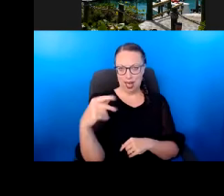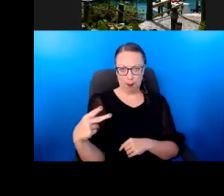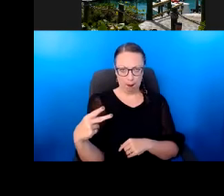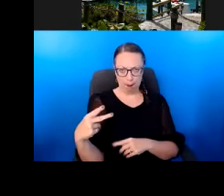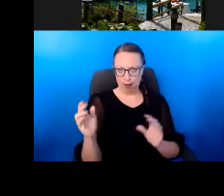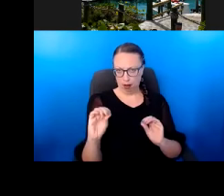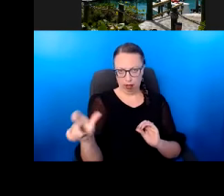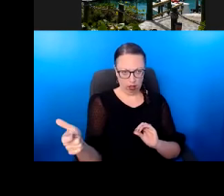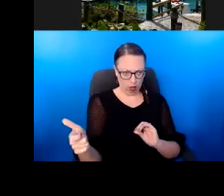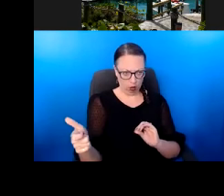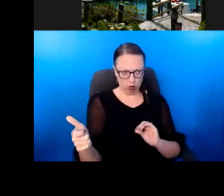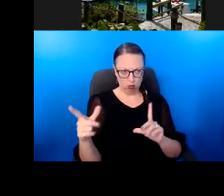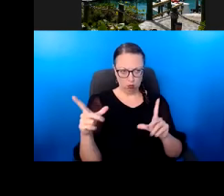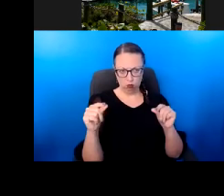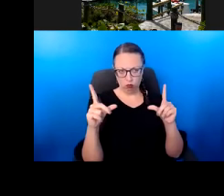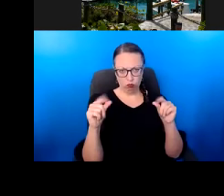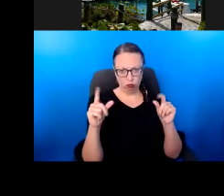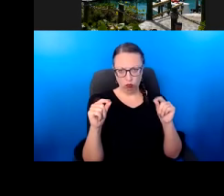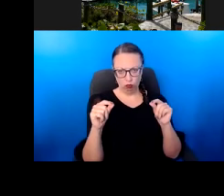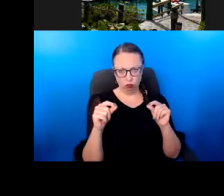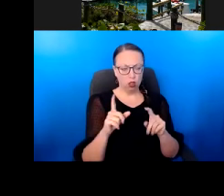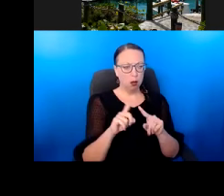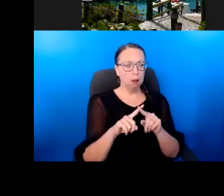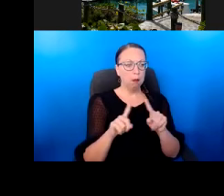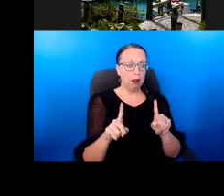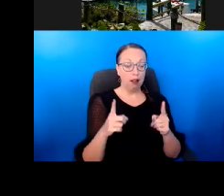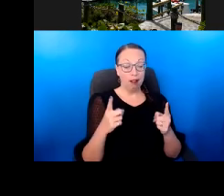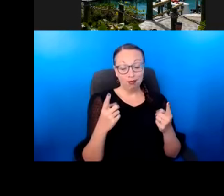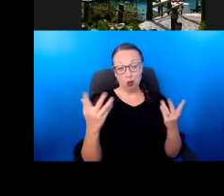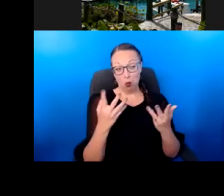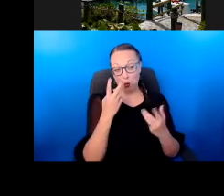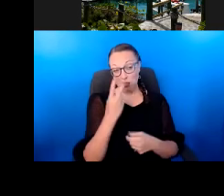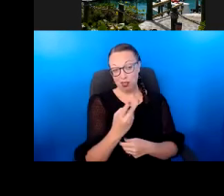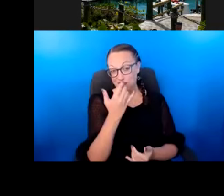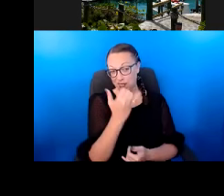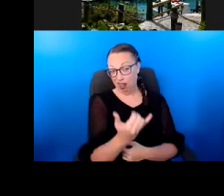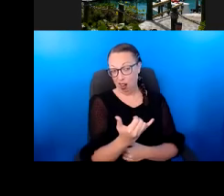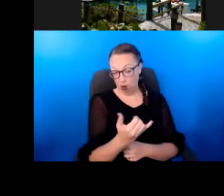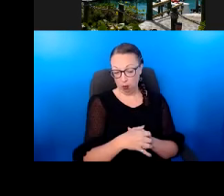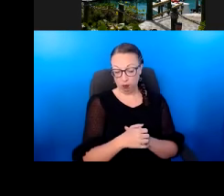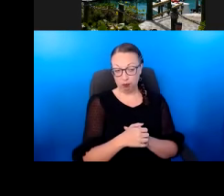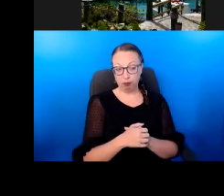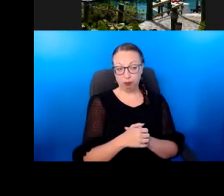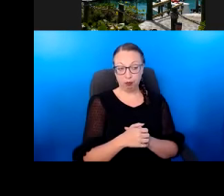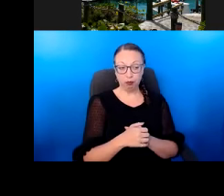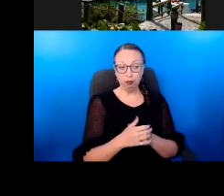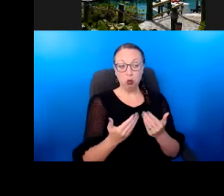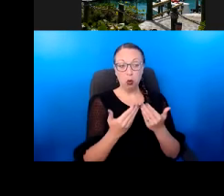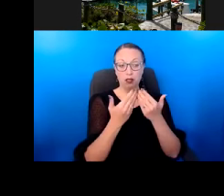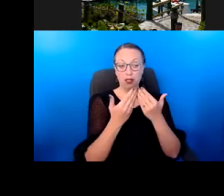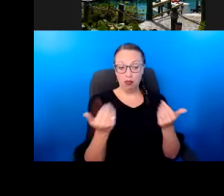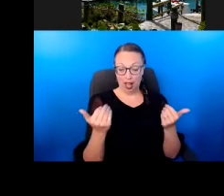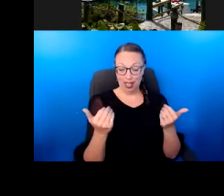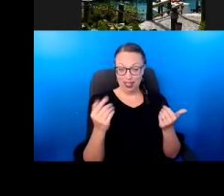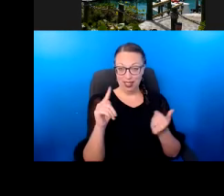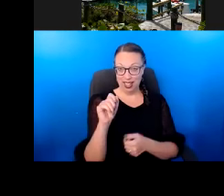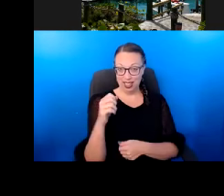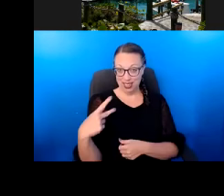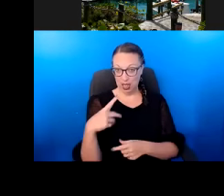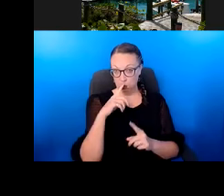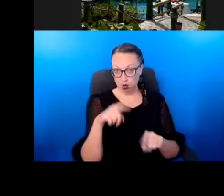But what we're looking at now is basically we've divided up the tapping response,